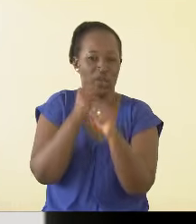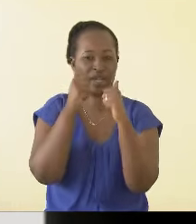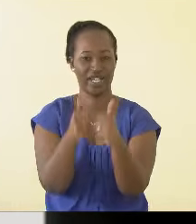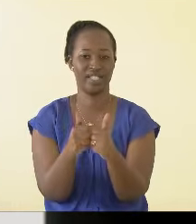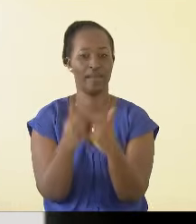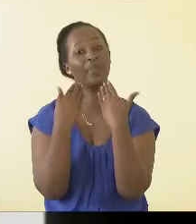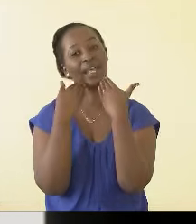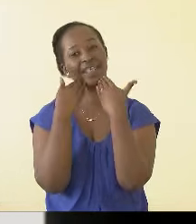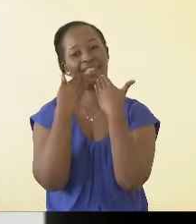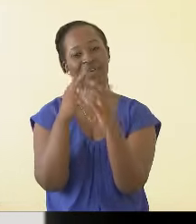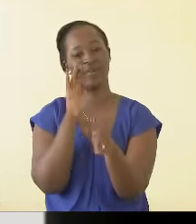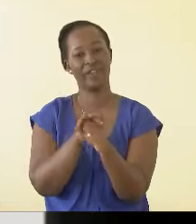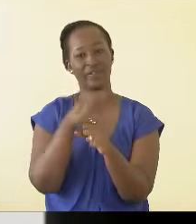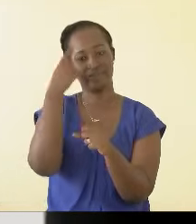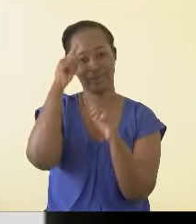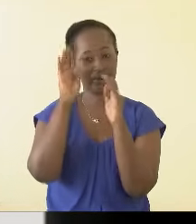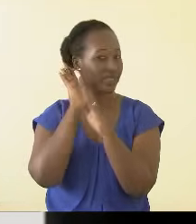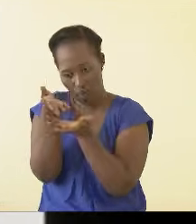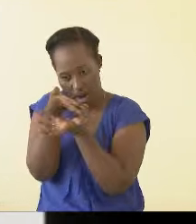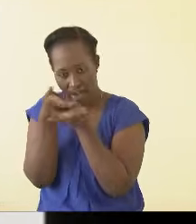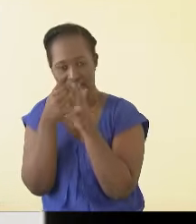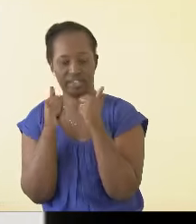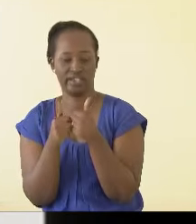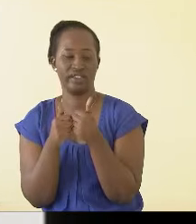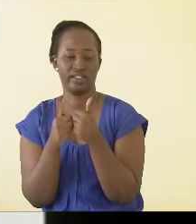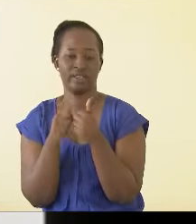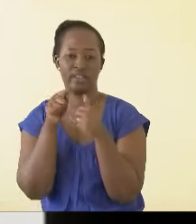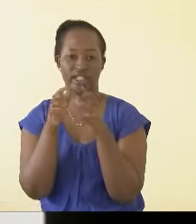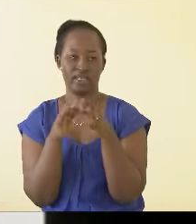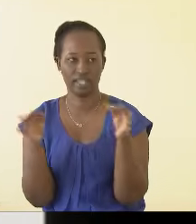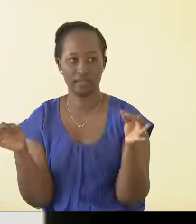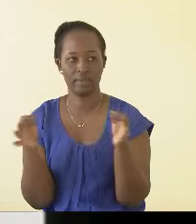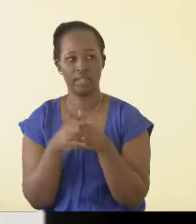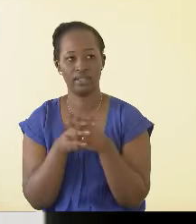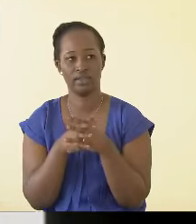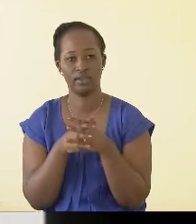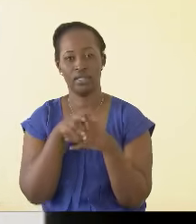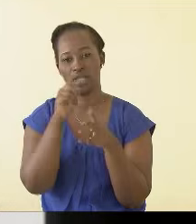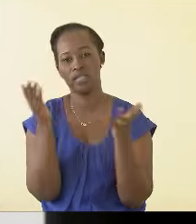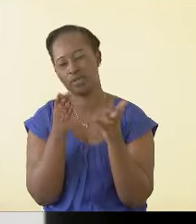much for listening and watching. We'll meet next time. Bye-bye.